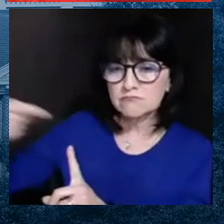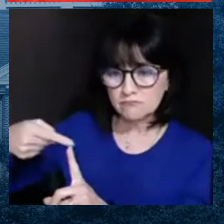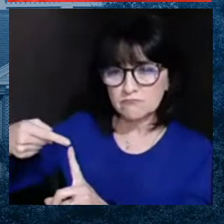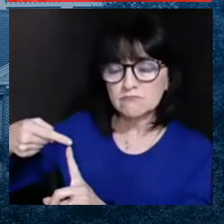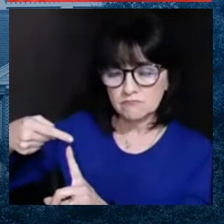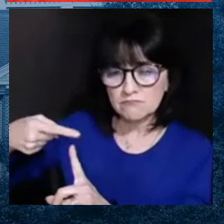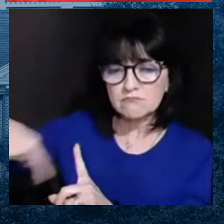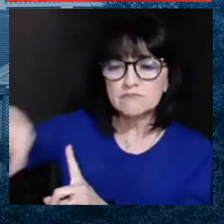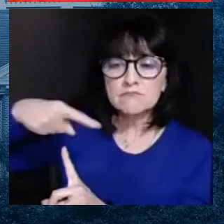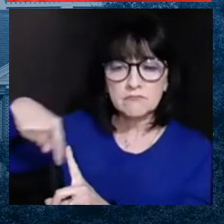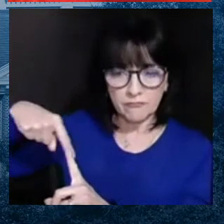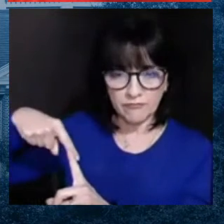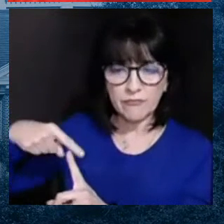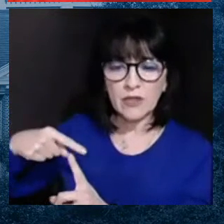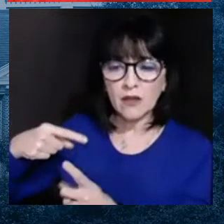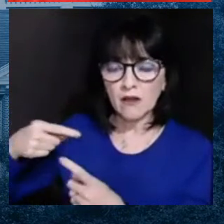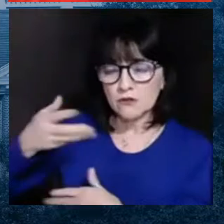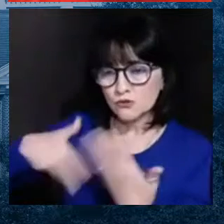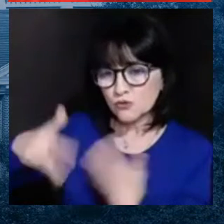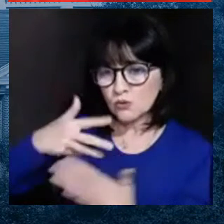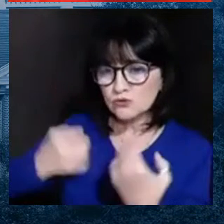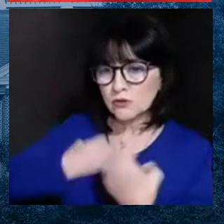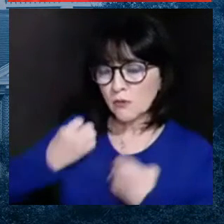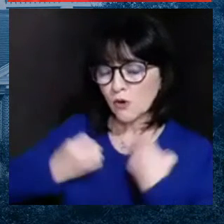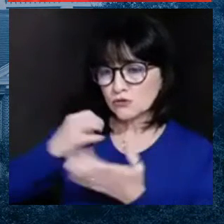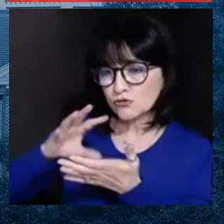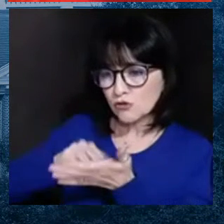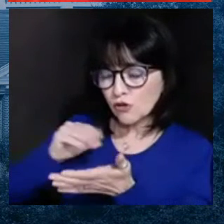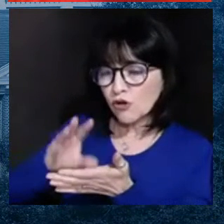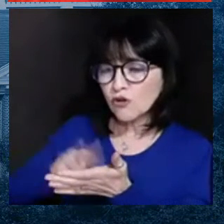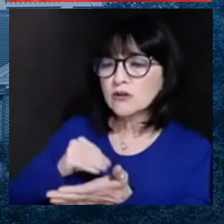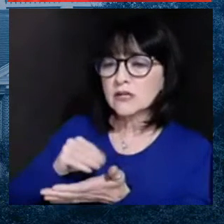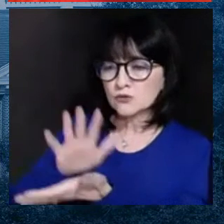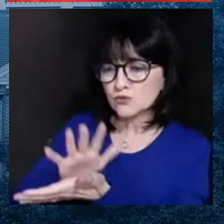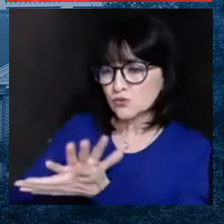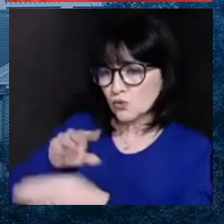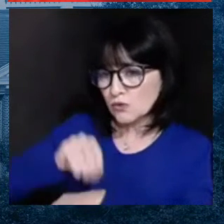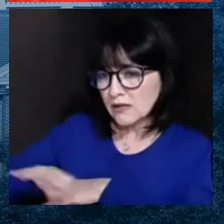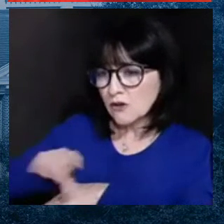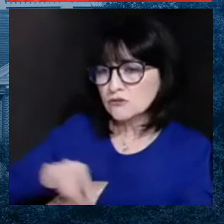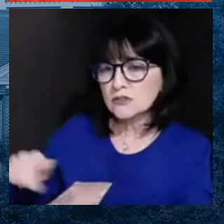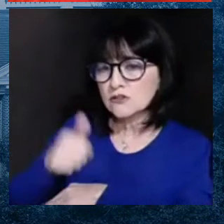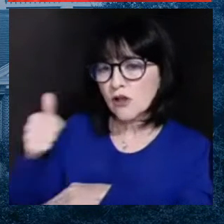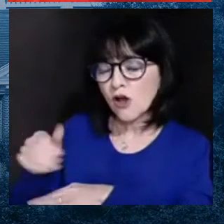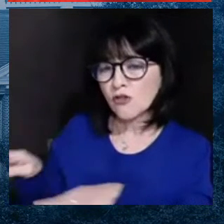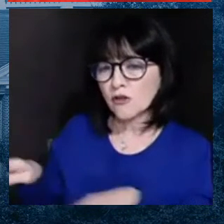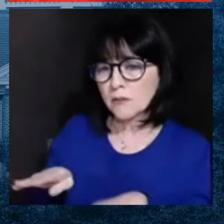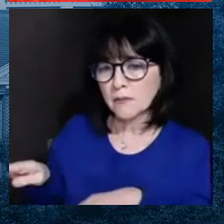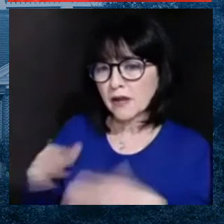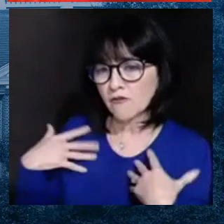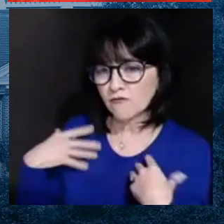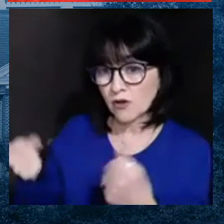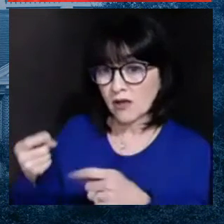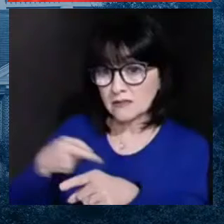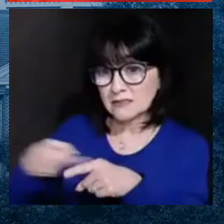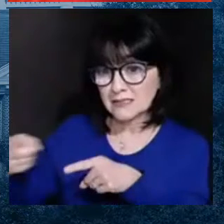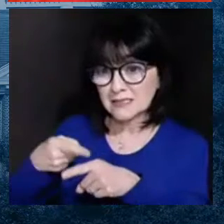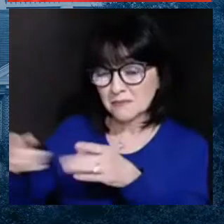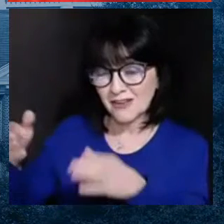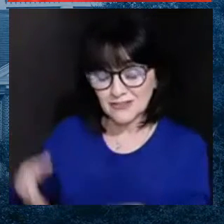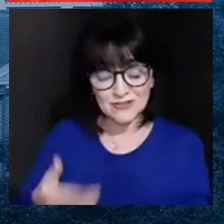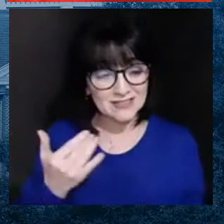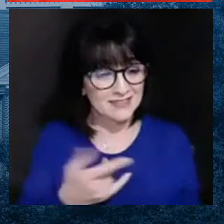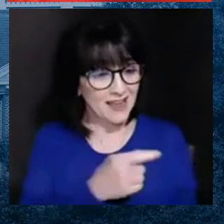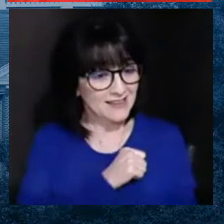school counselors and social workers, as you said, other behavioral health specialists. Senator Pinckney, this is one of your first bills, if